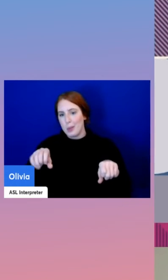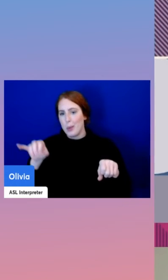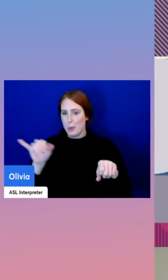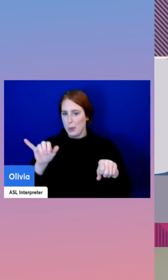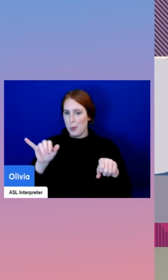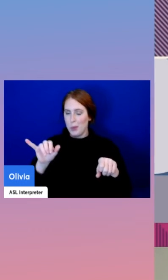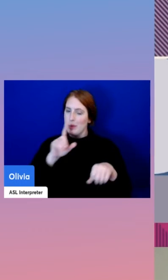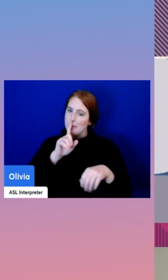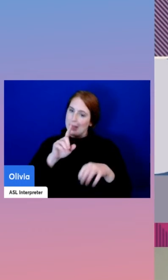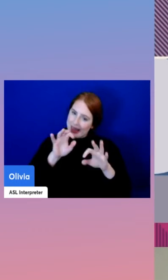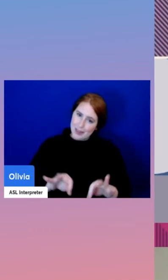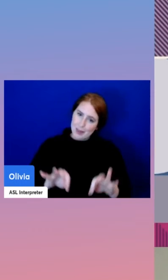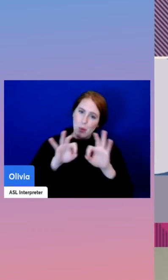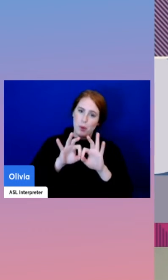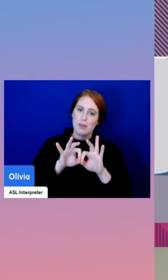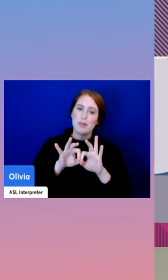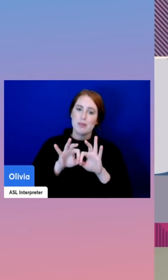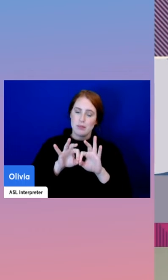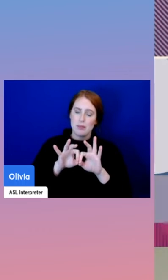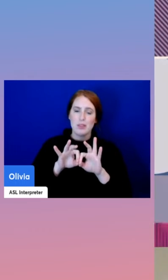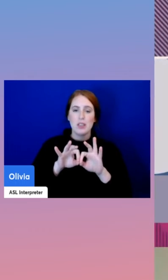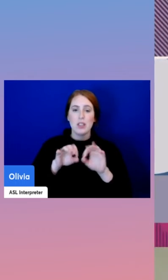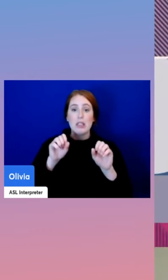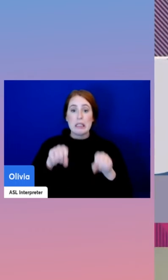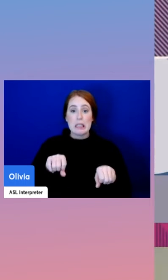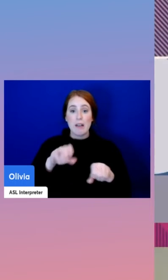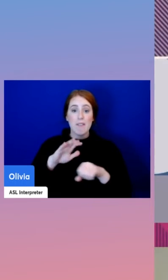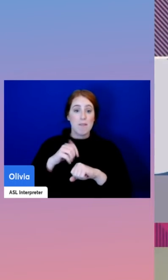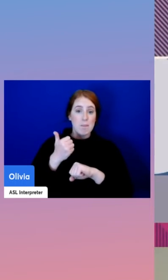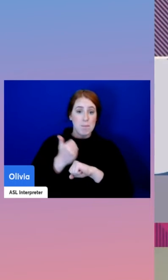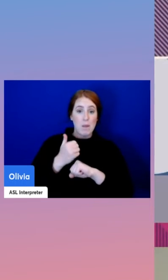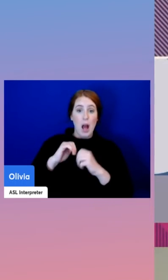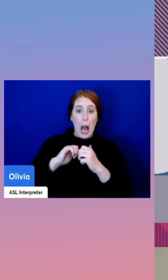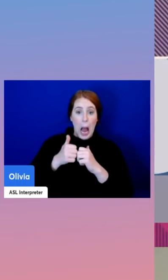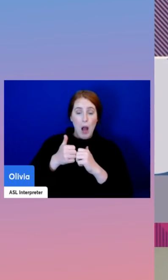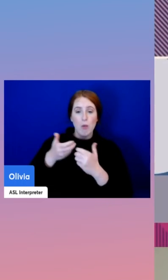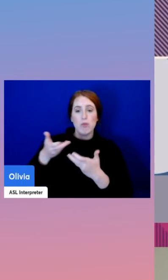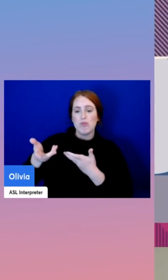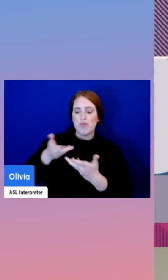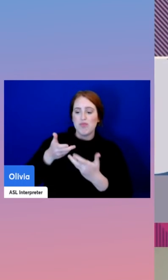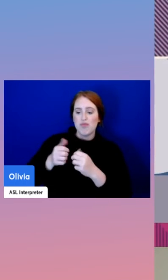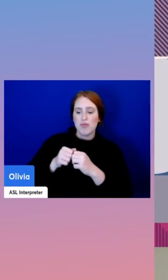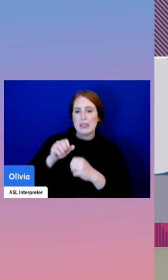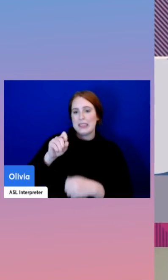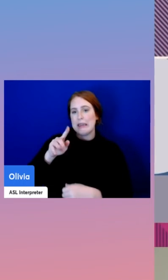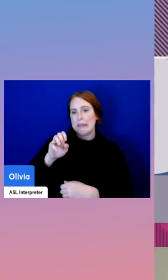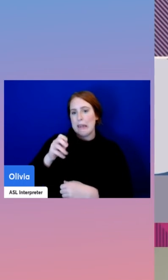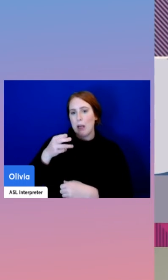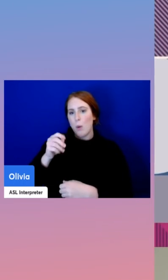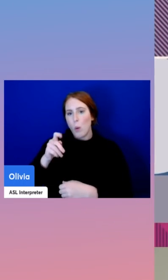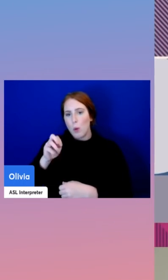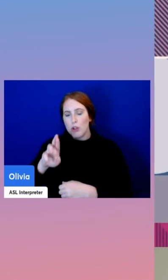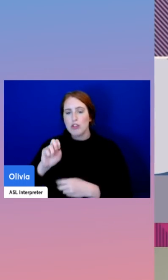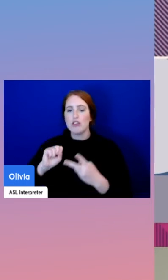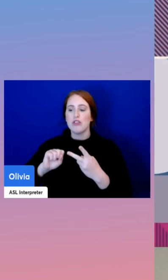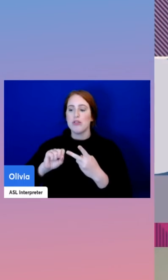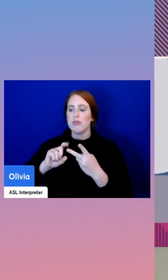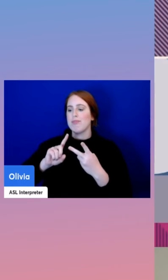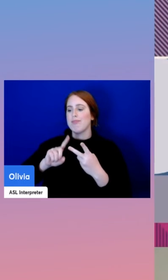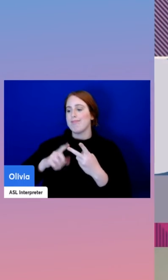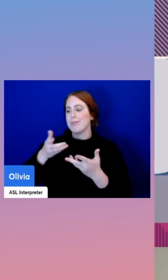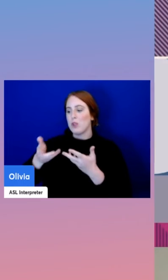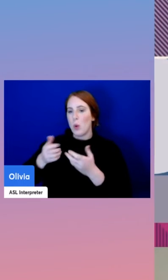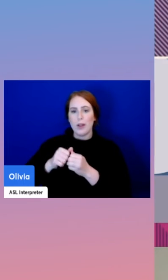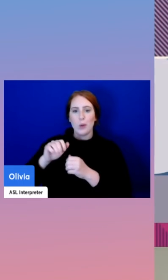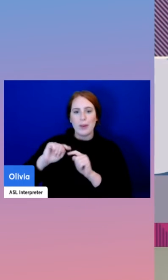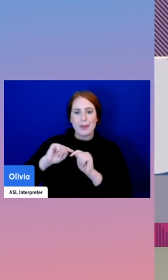important. And this can be done by consulting stakeholders accordingly. Consult your teams, consult external stakeholders. It's